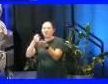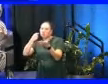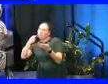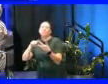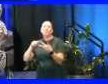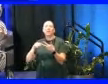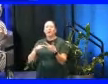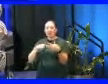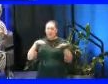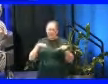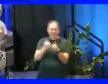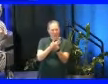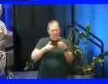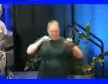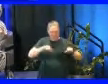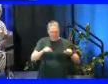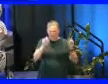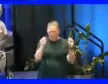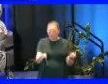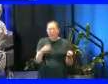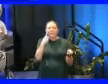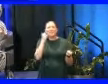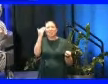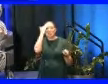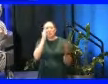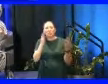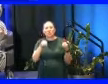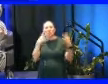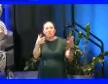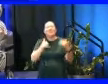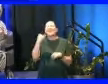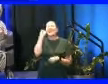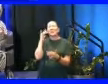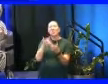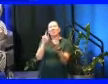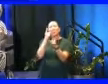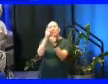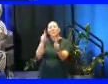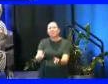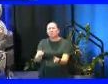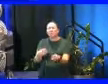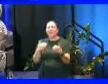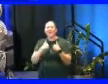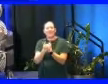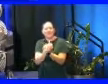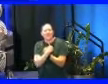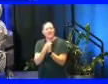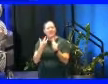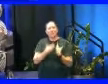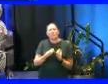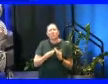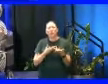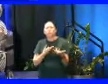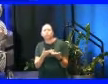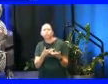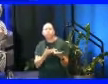I did everything I could because I already know that the service providers, if you reach the right one that has that love and compassion, you can work your way through.